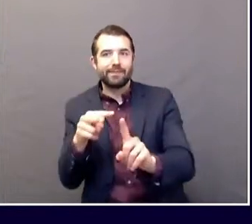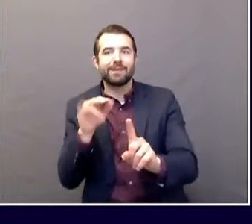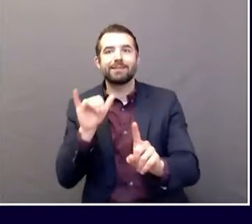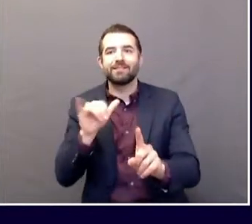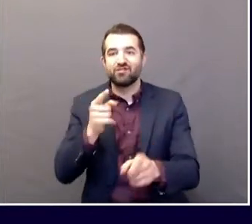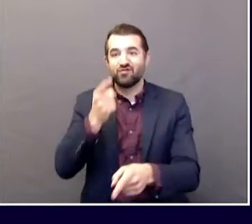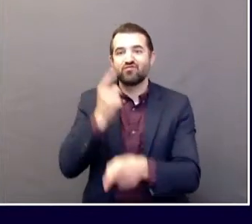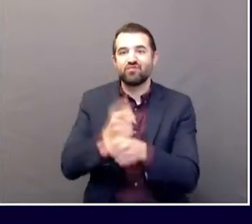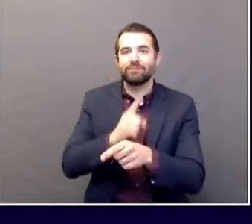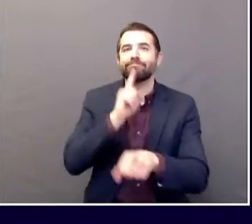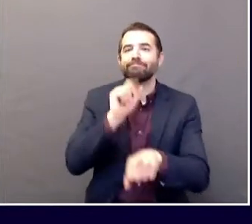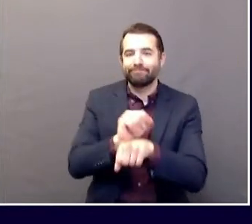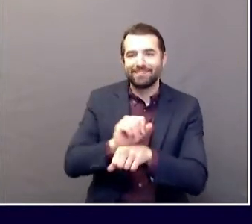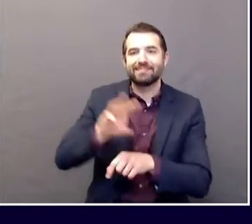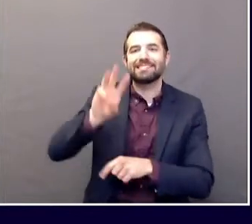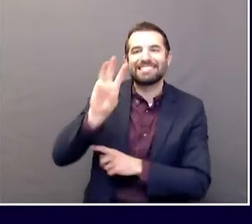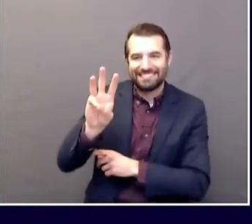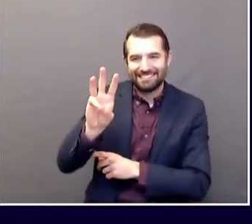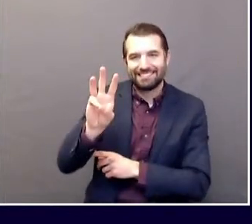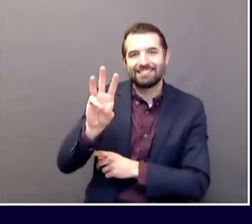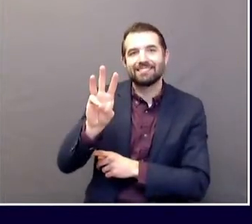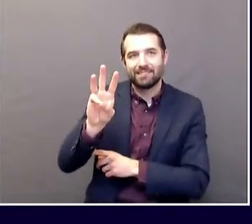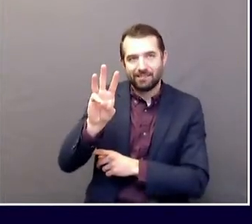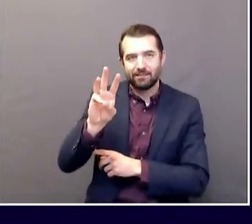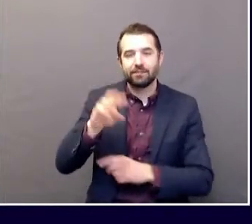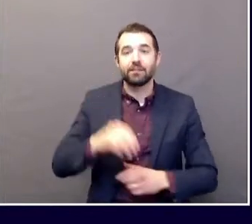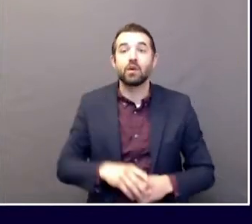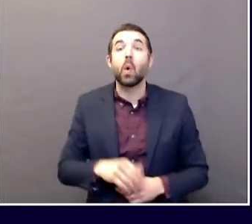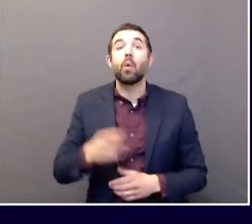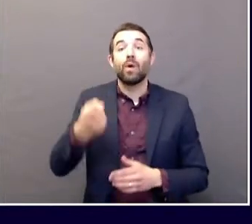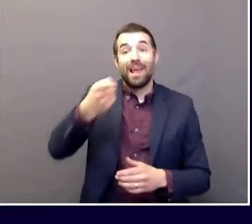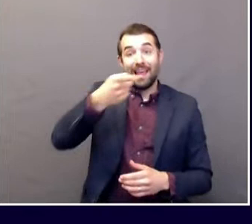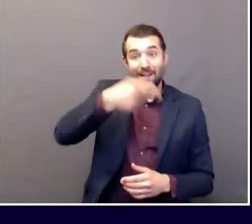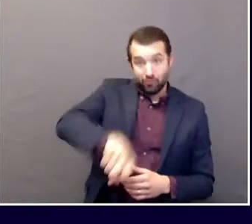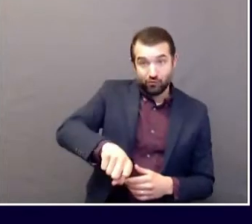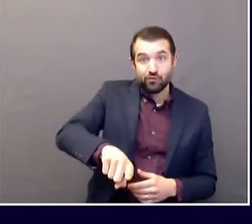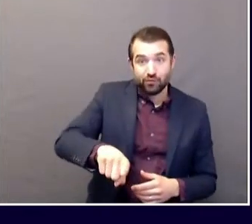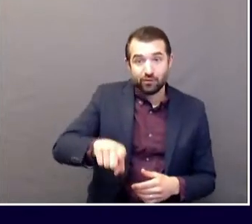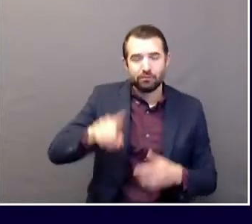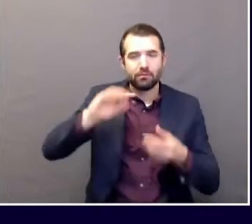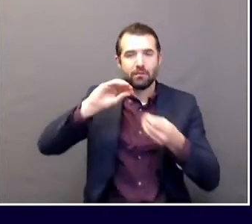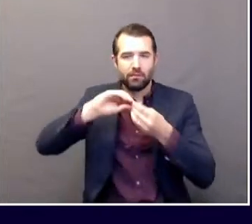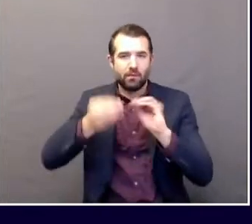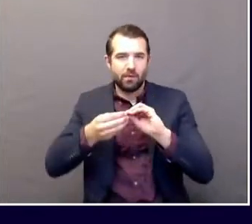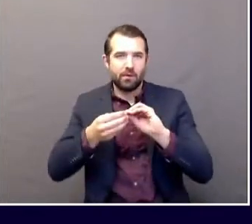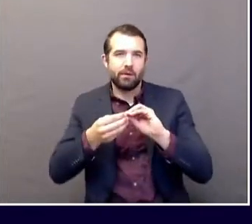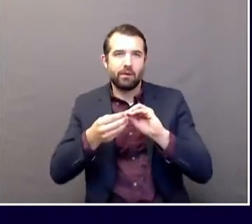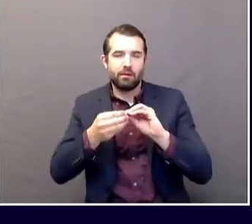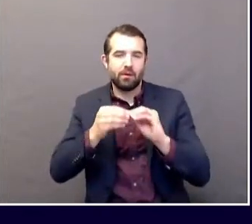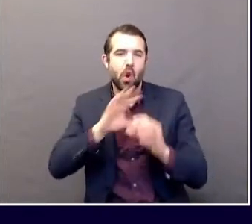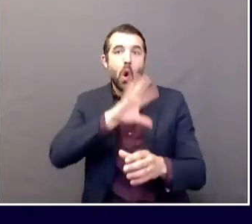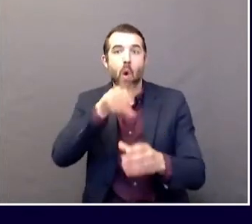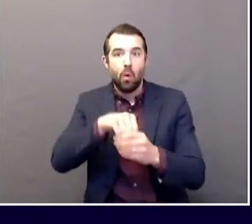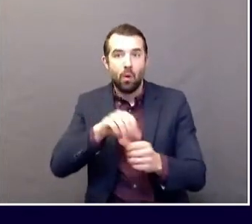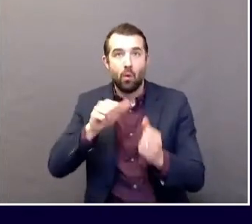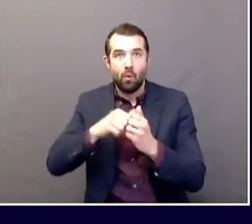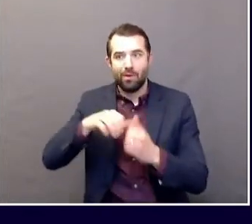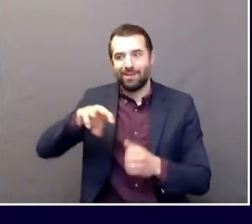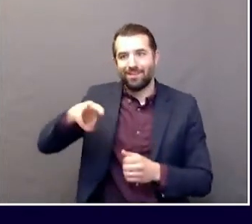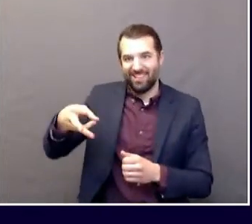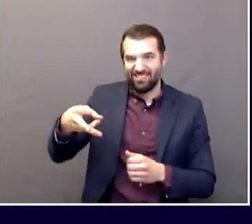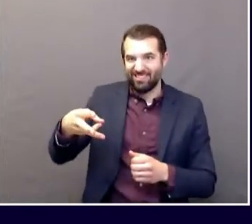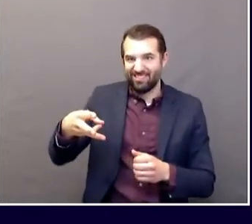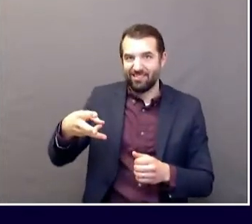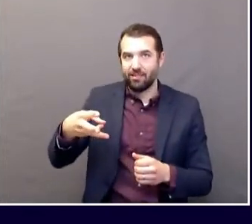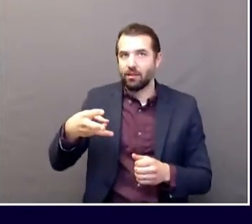be reporting out will officially reflect the presence of that 6th dose. In